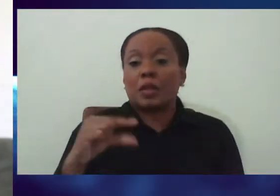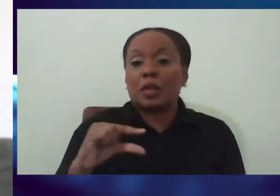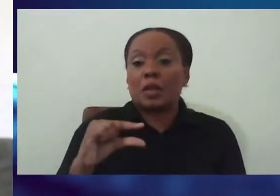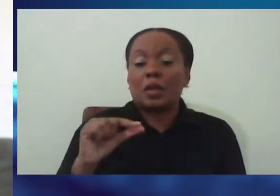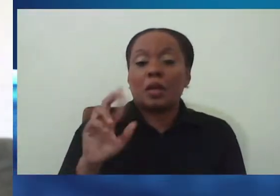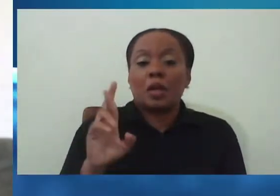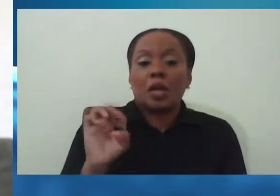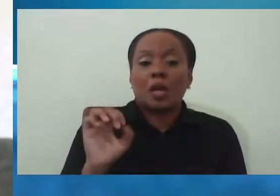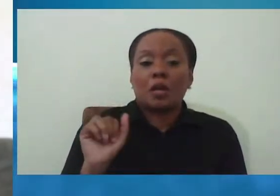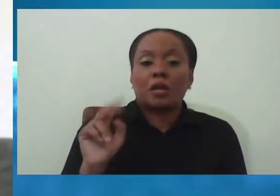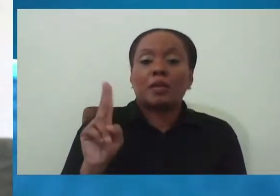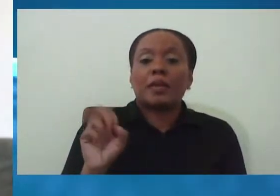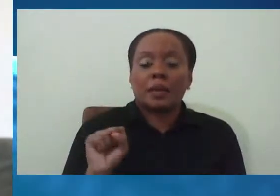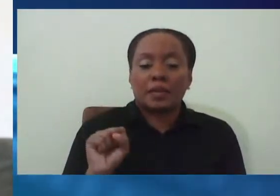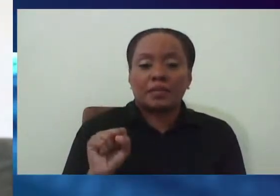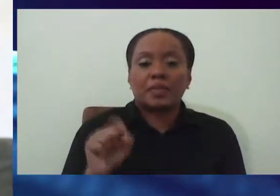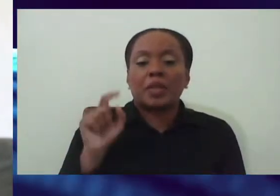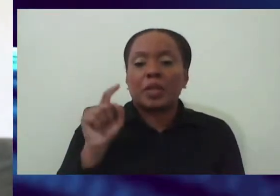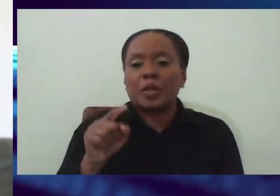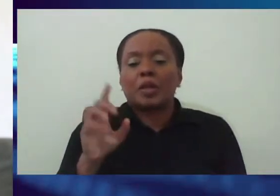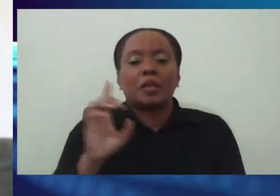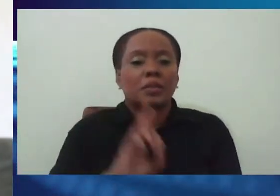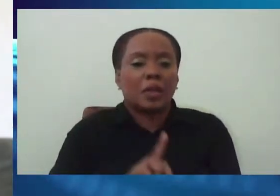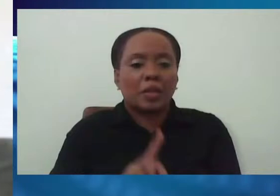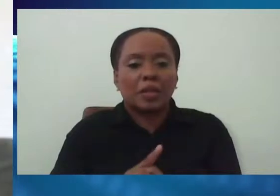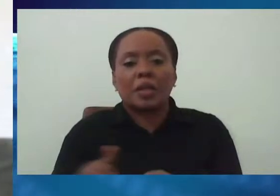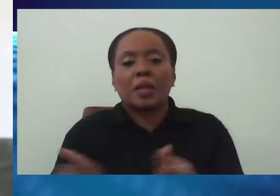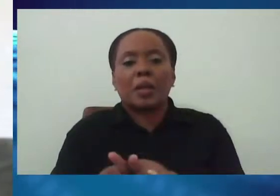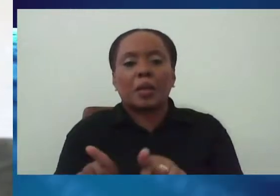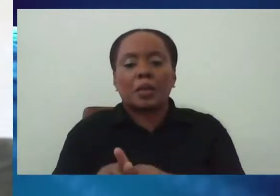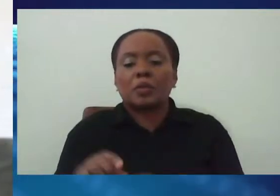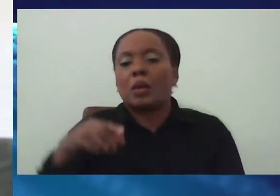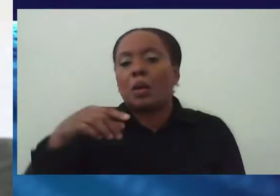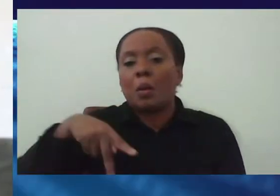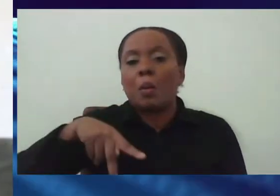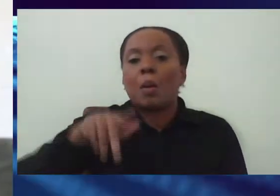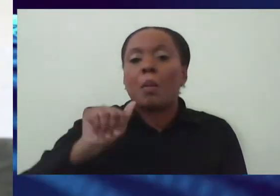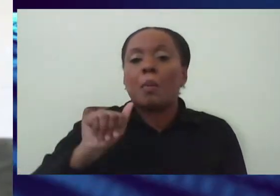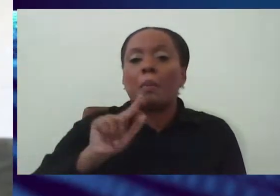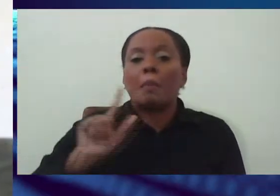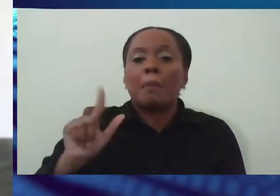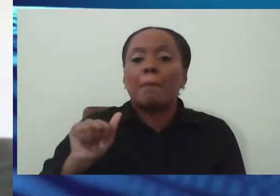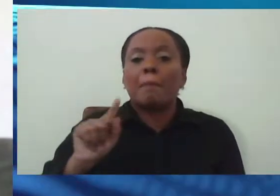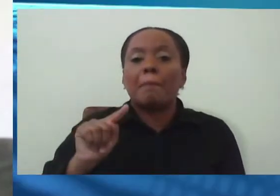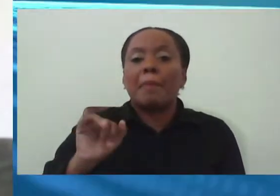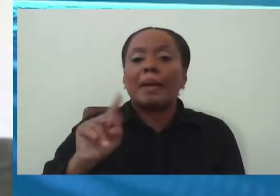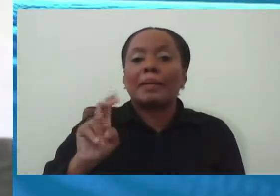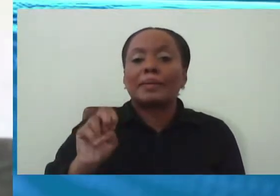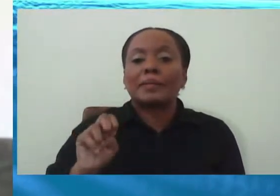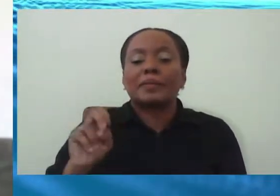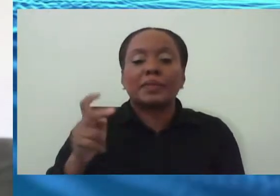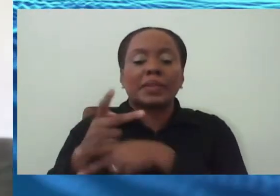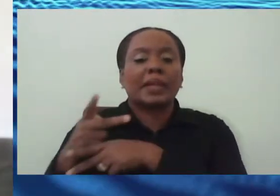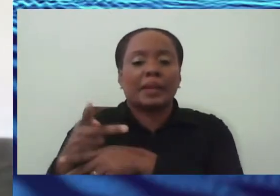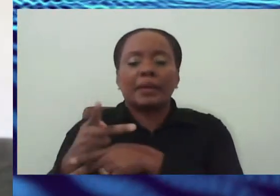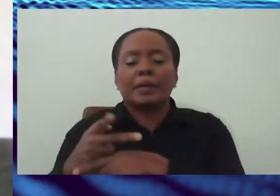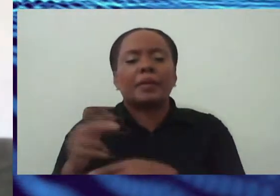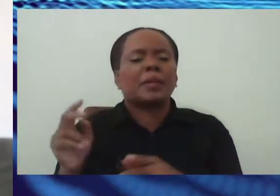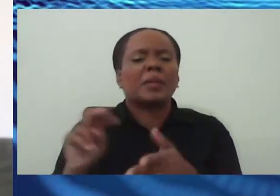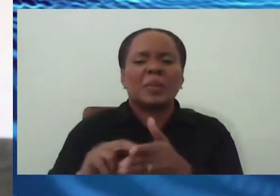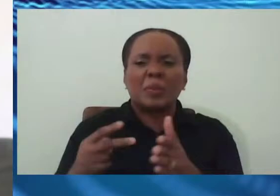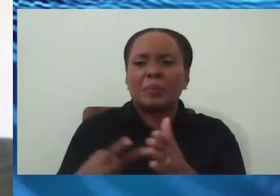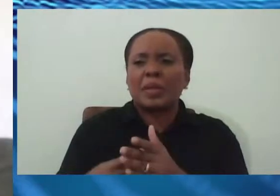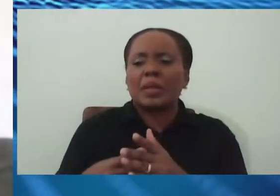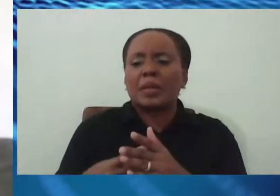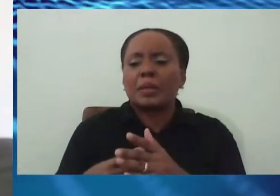practitioner and a general palliative care provider, what do you see as the issues and the